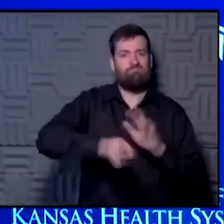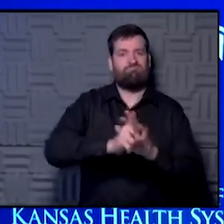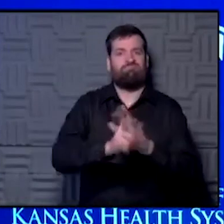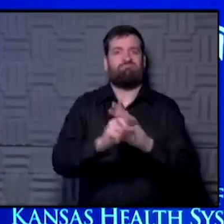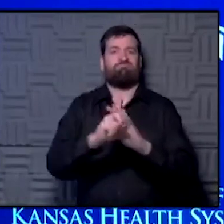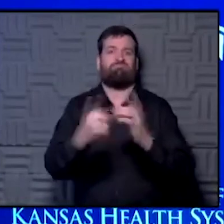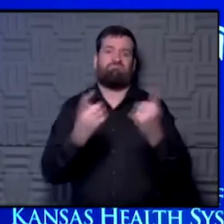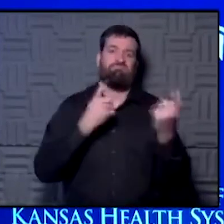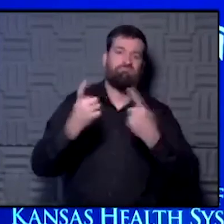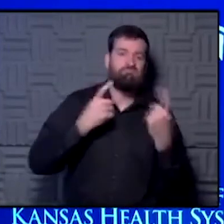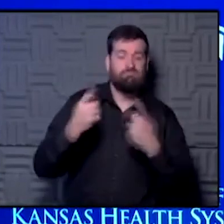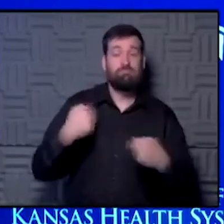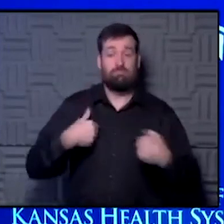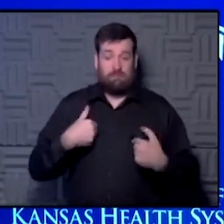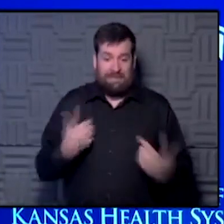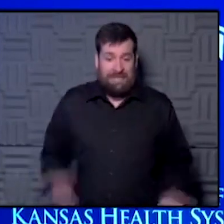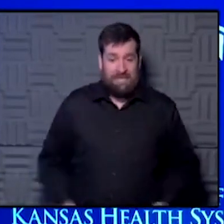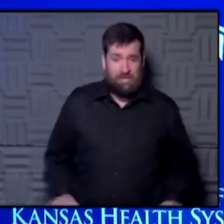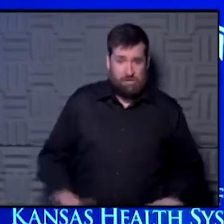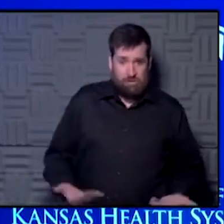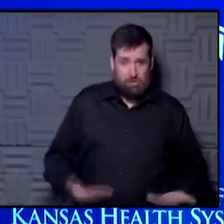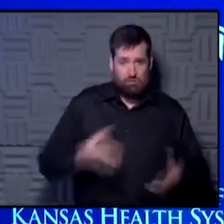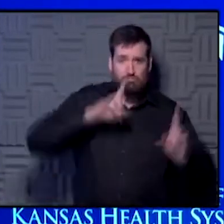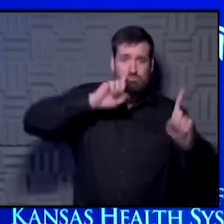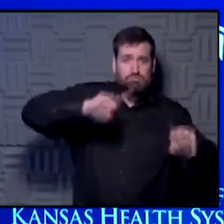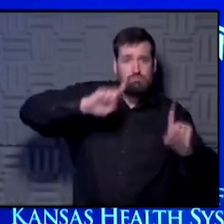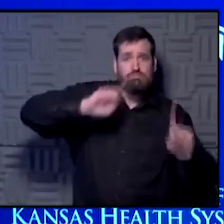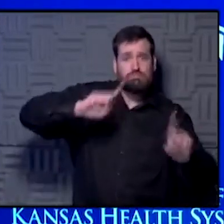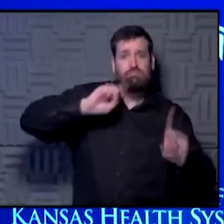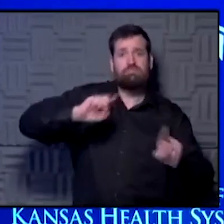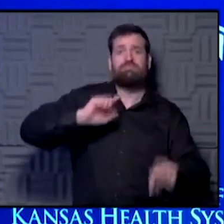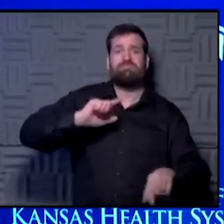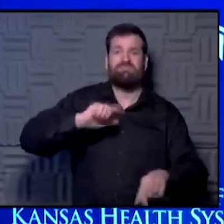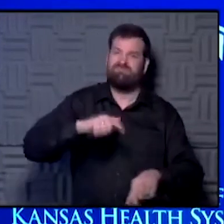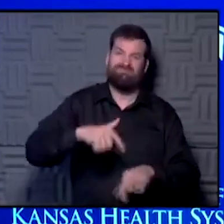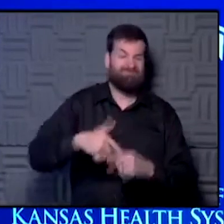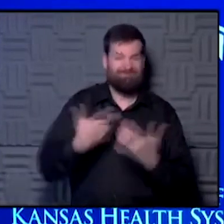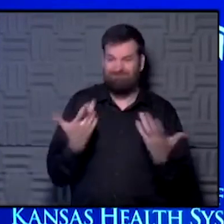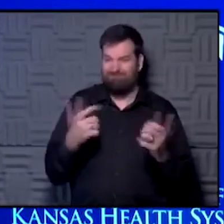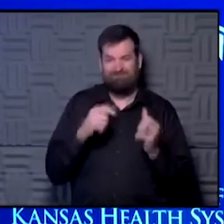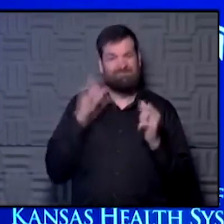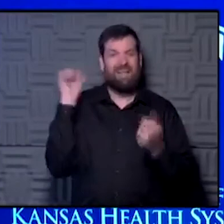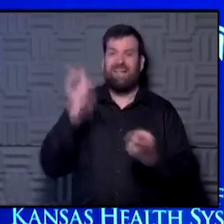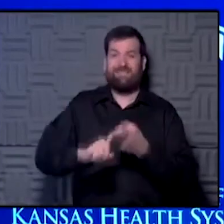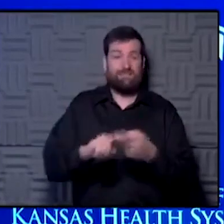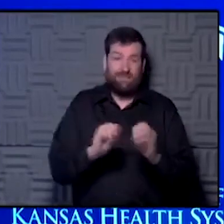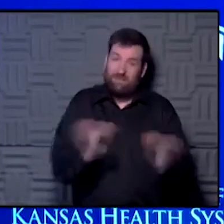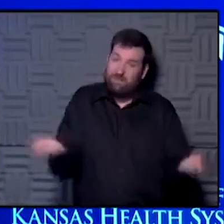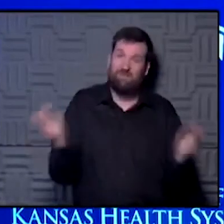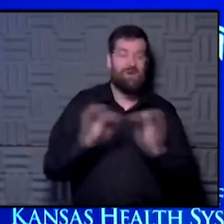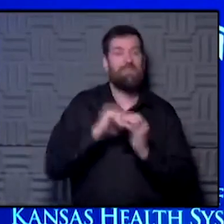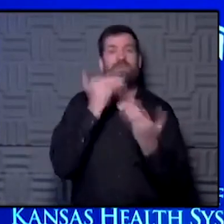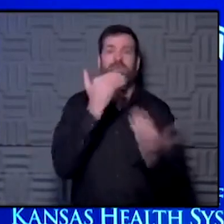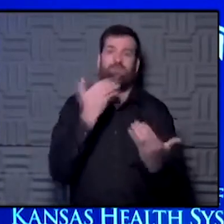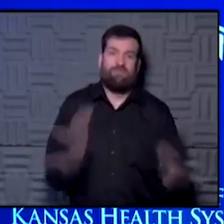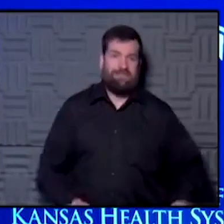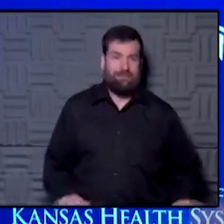questions. We will stay here and answer the questions as long as you have them. So thank you for being with us. Dr.